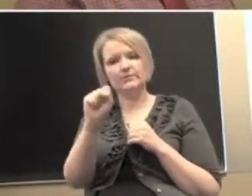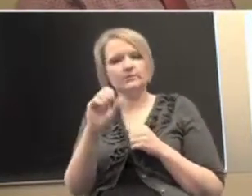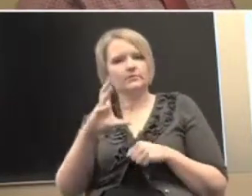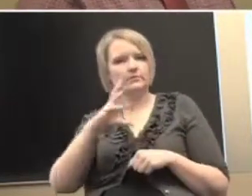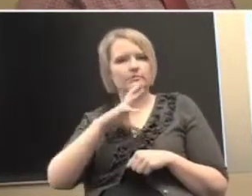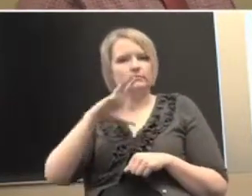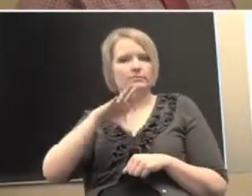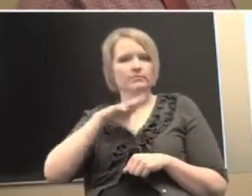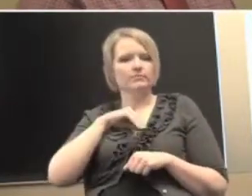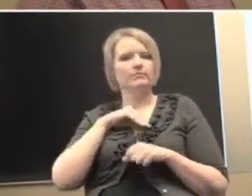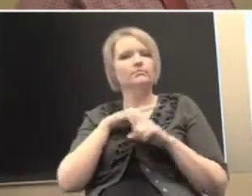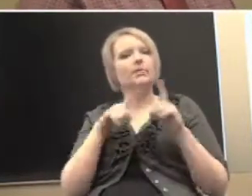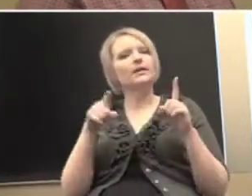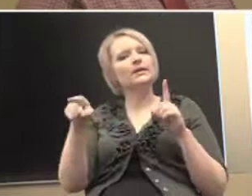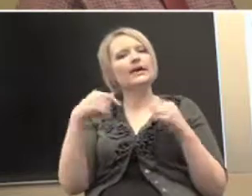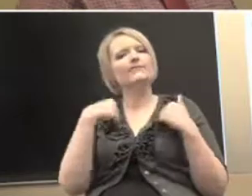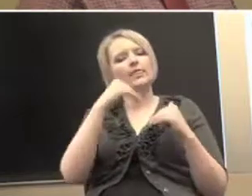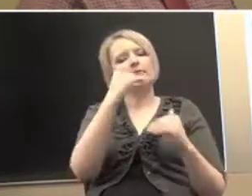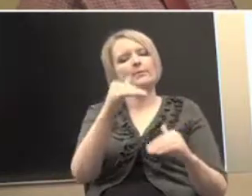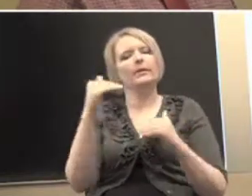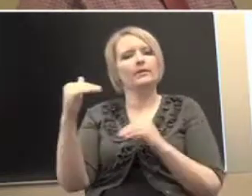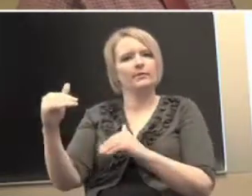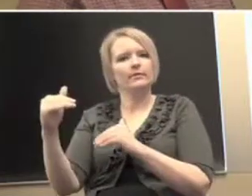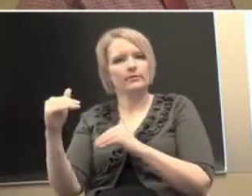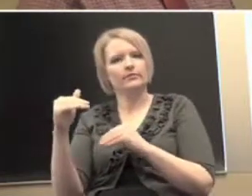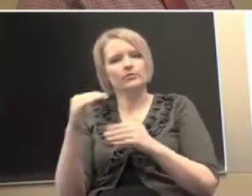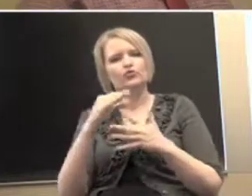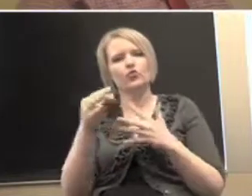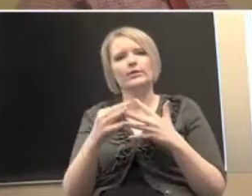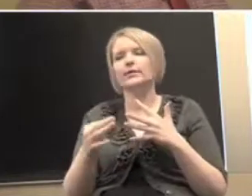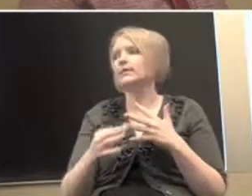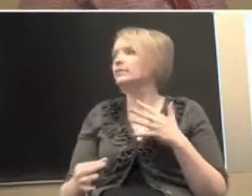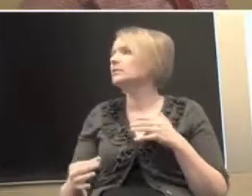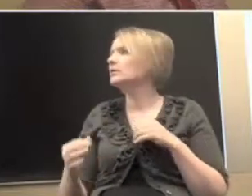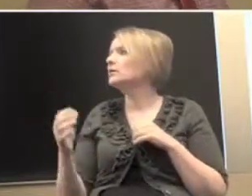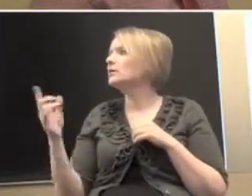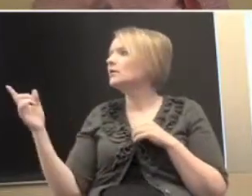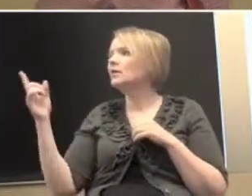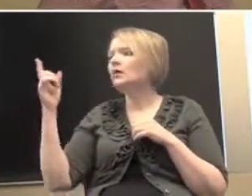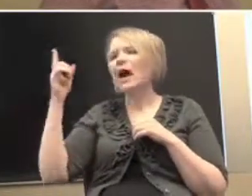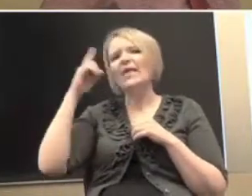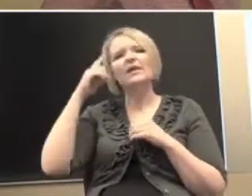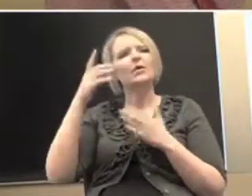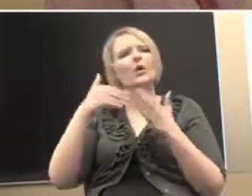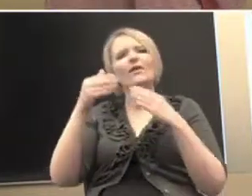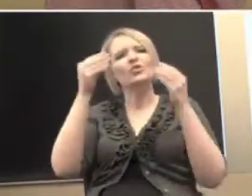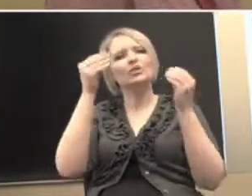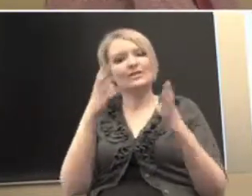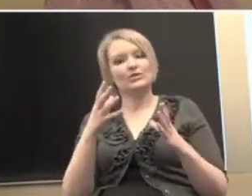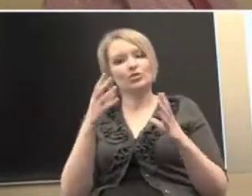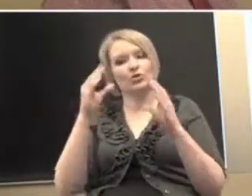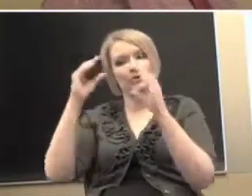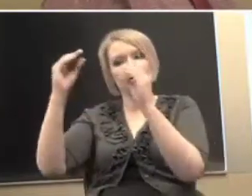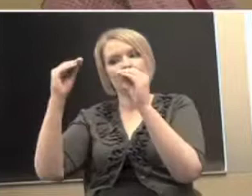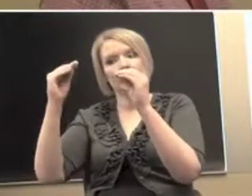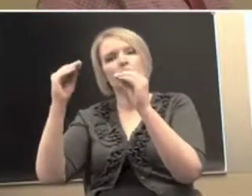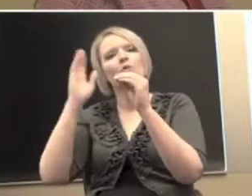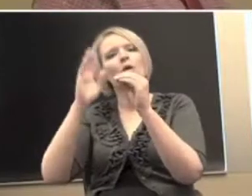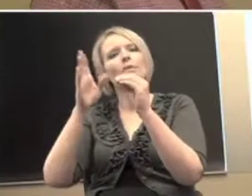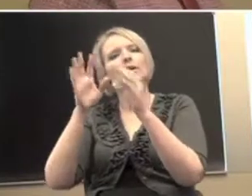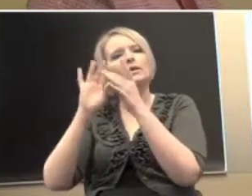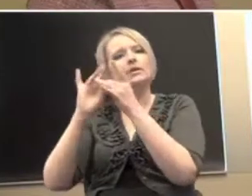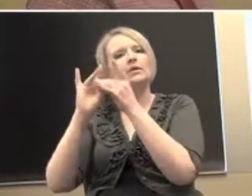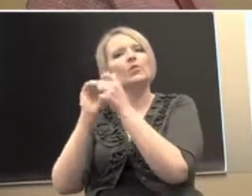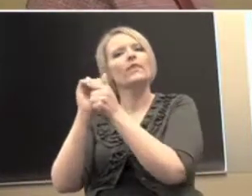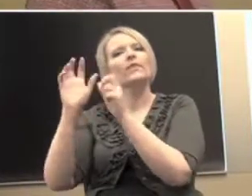least he's still got limited choices. And I think whatever teacher is teaching, because we talked about it being subject oriented, we still